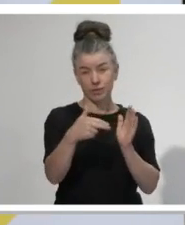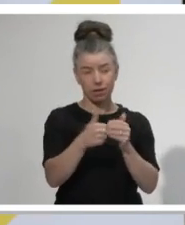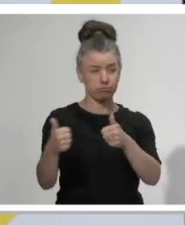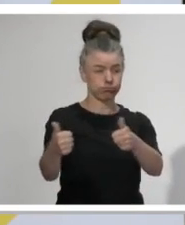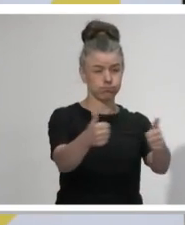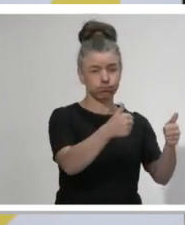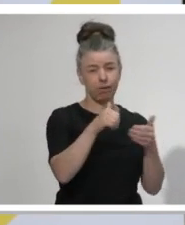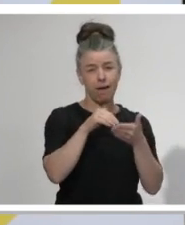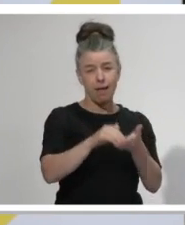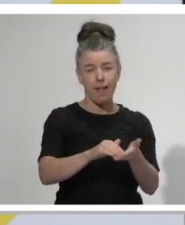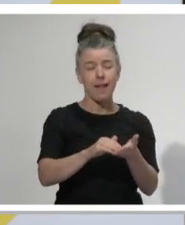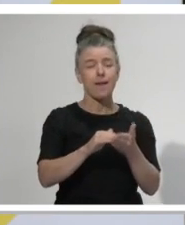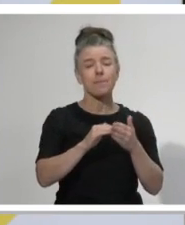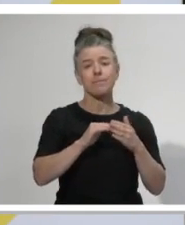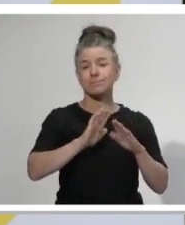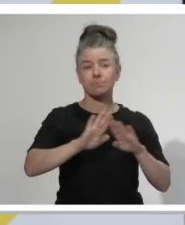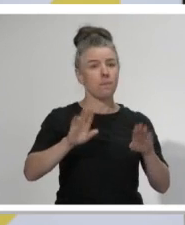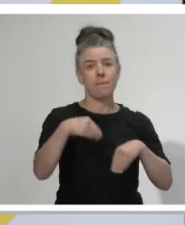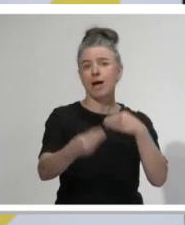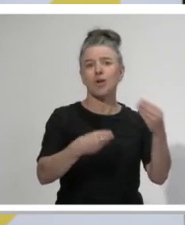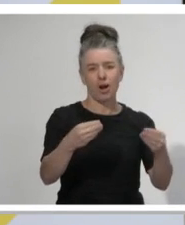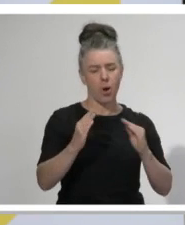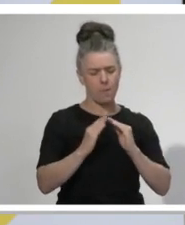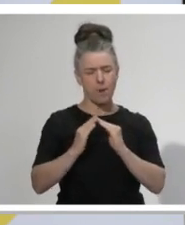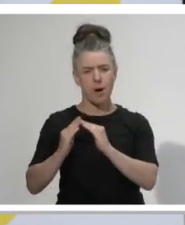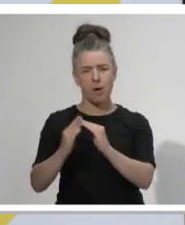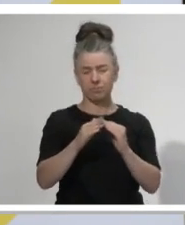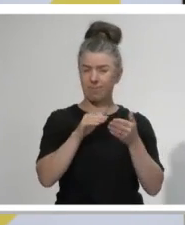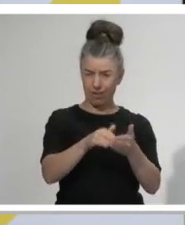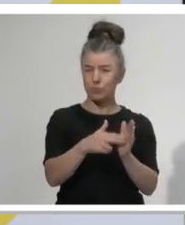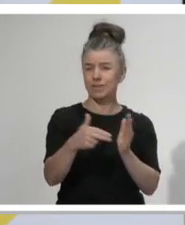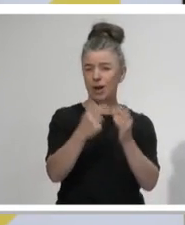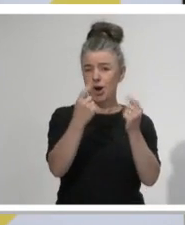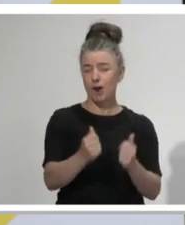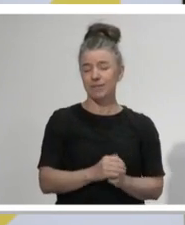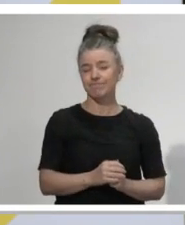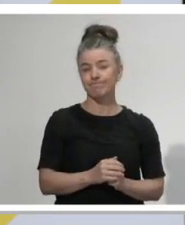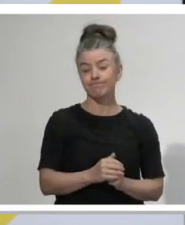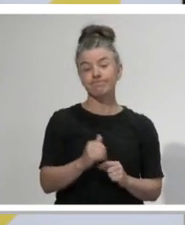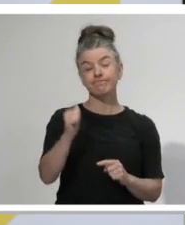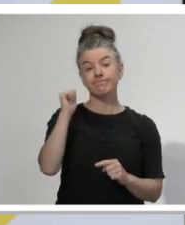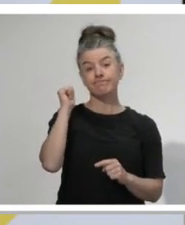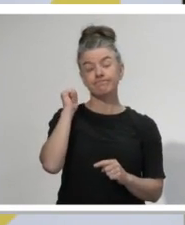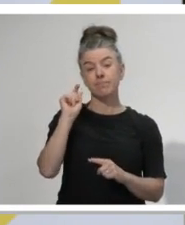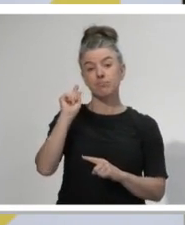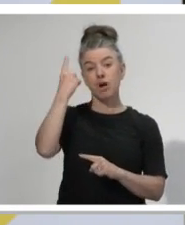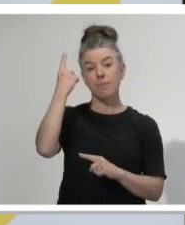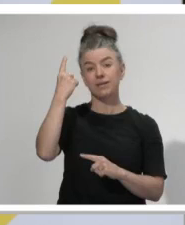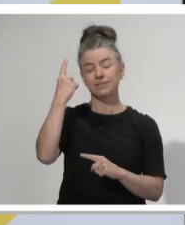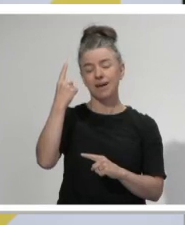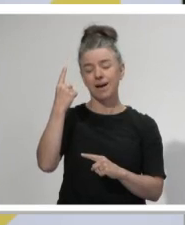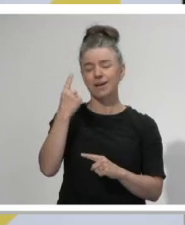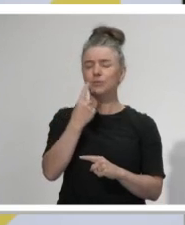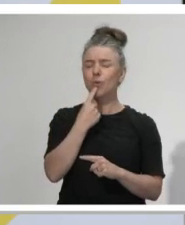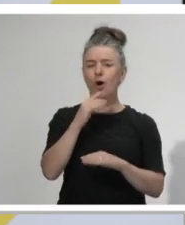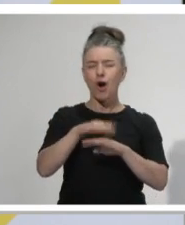COVID-19 and get a head start for our economic recovery. Finally, the Prime Minister in her press conferences this week has finished by talking